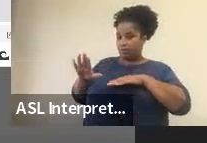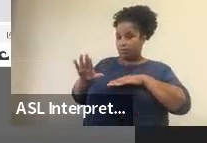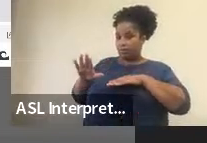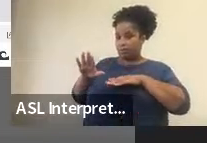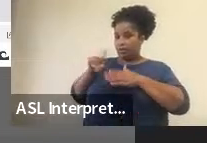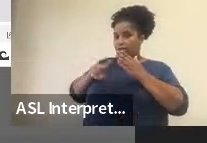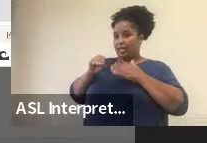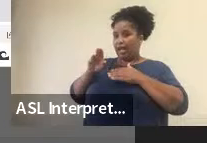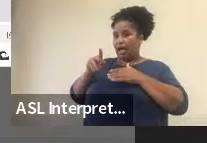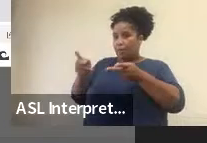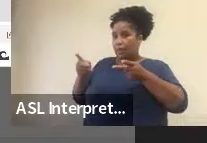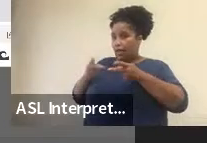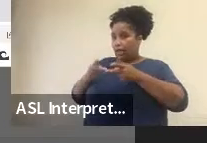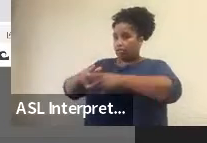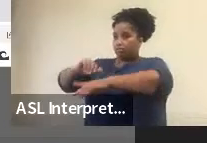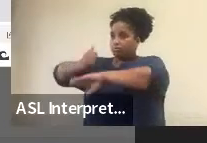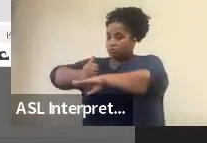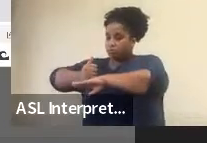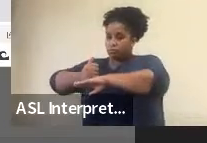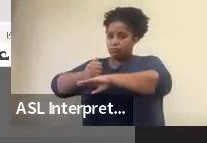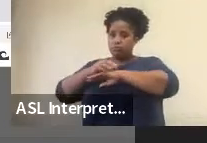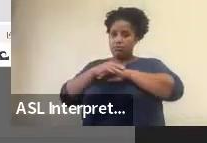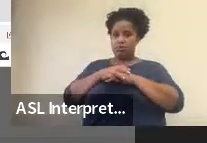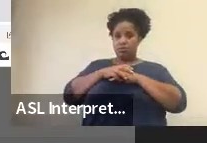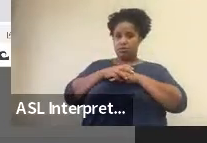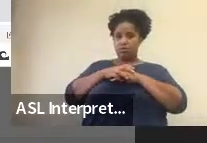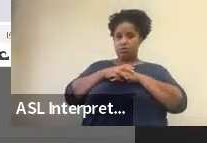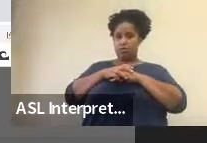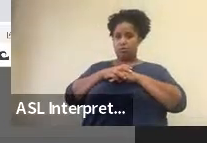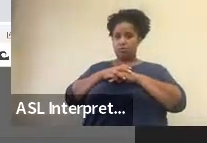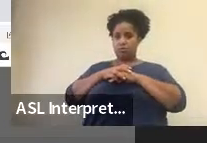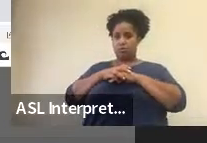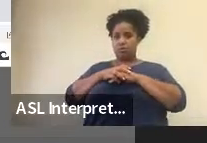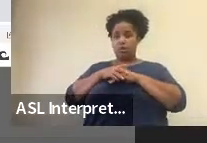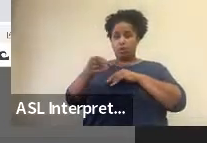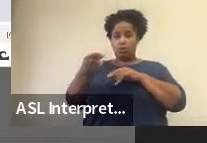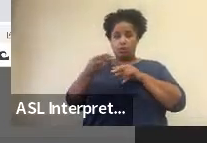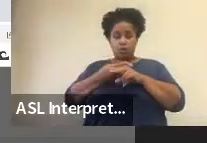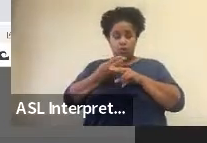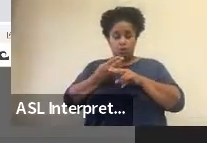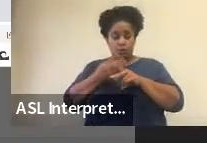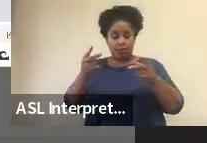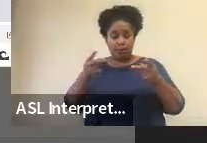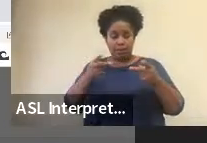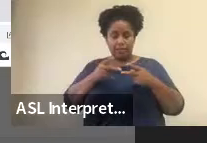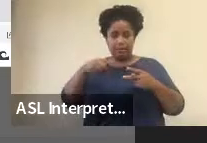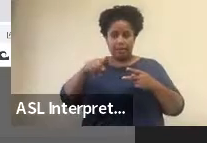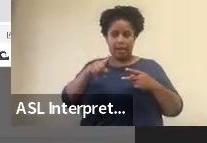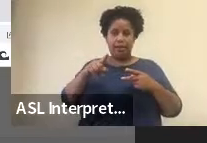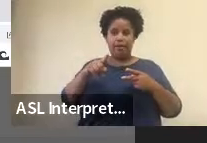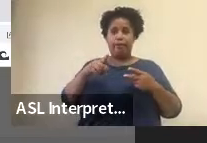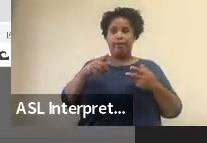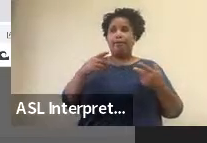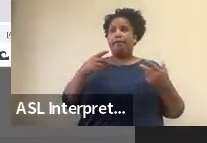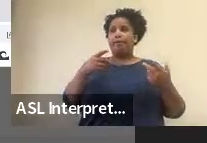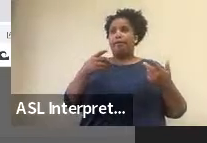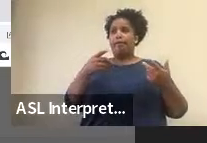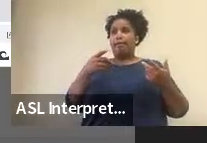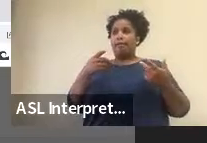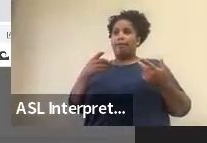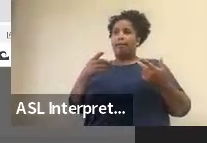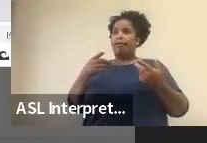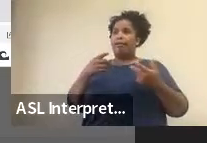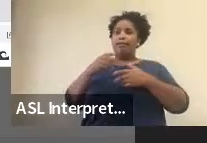checkout place? Have you used the places that are arcades that people